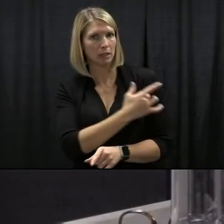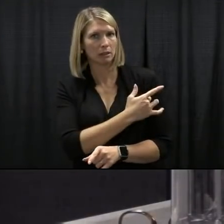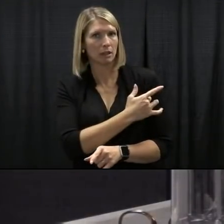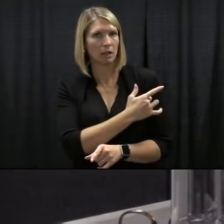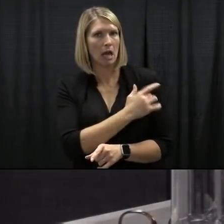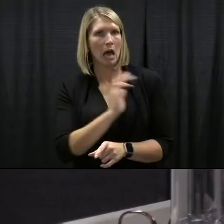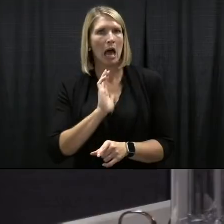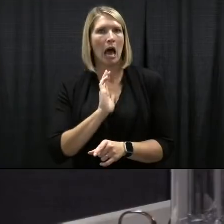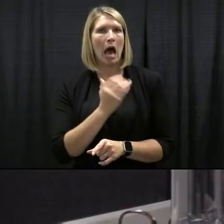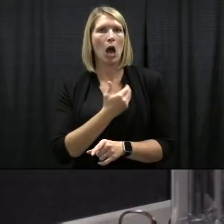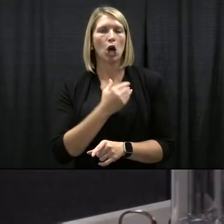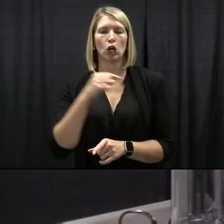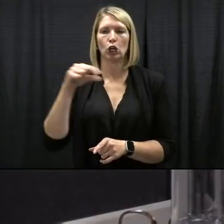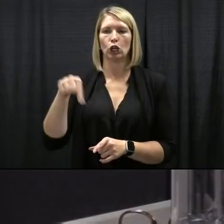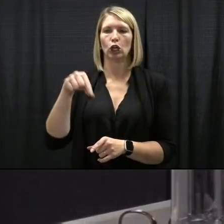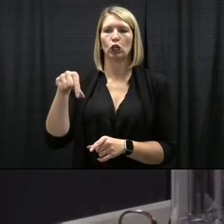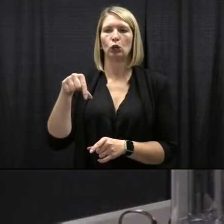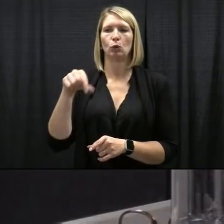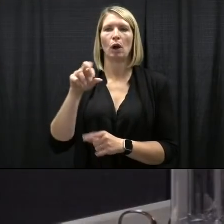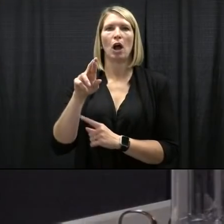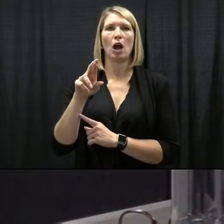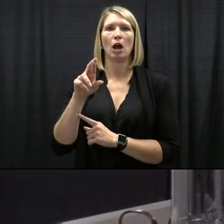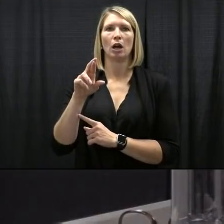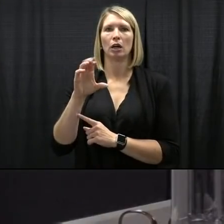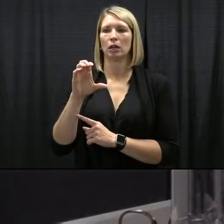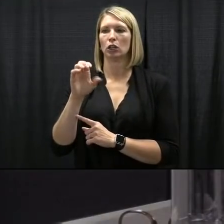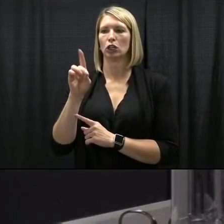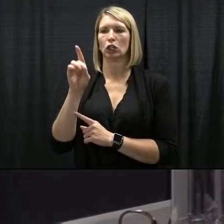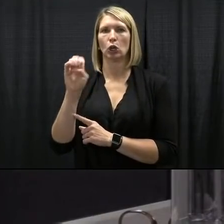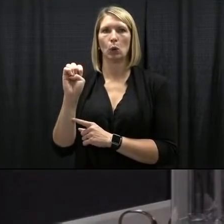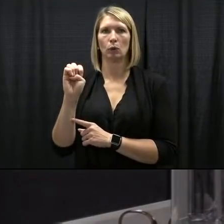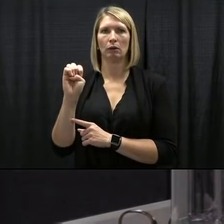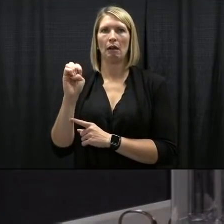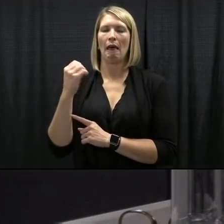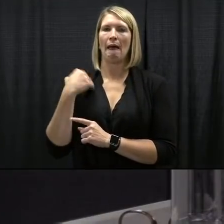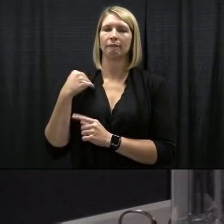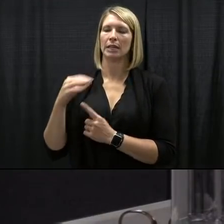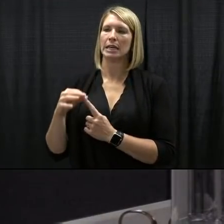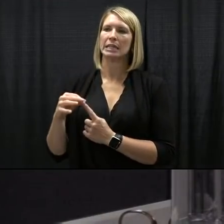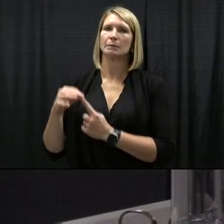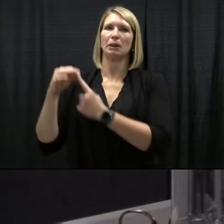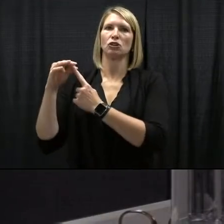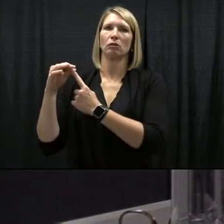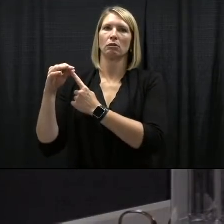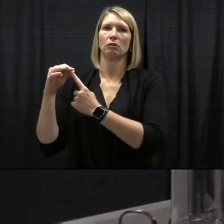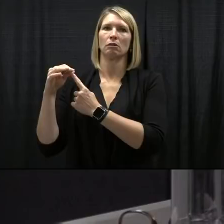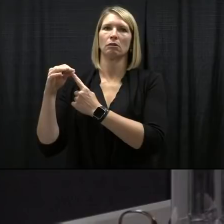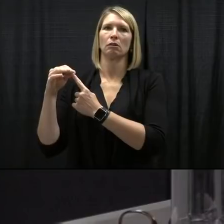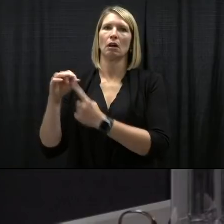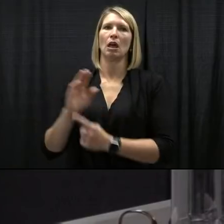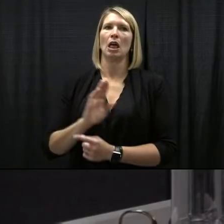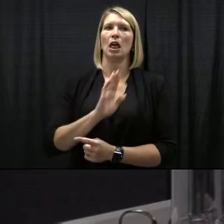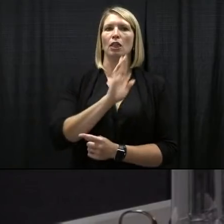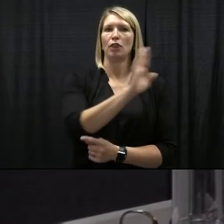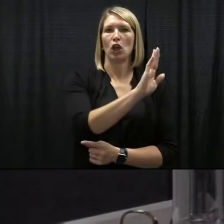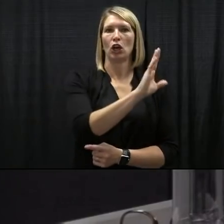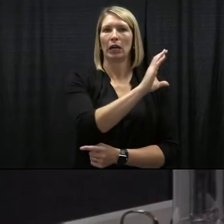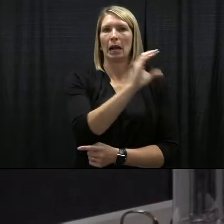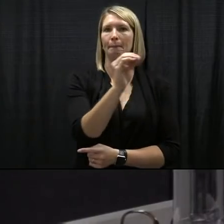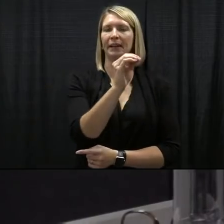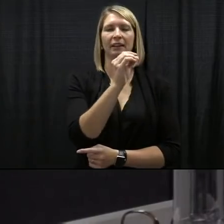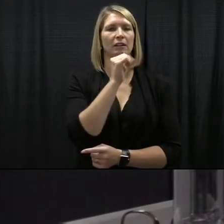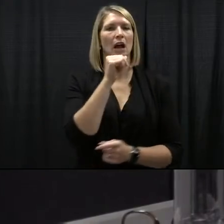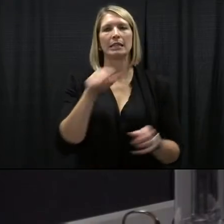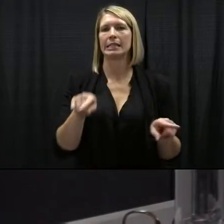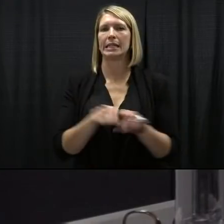that we're developing is a NILCHI developed QR code. So the Quebec company are not helping us do the